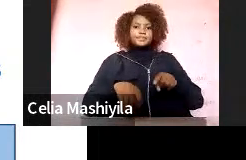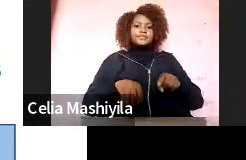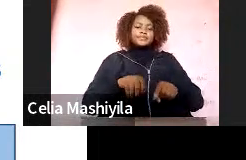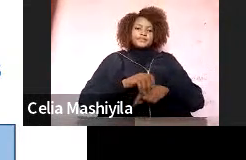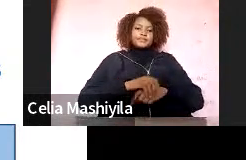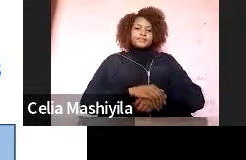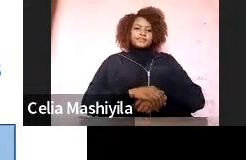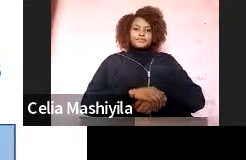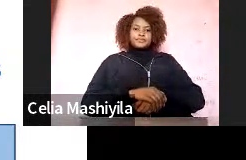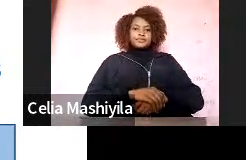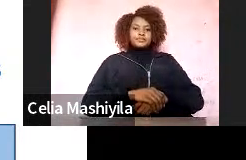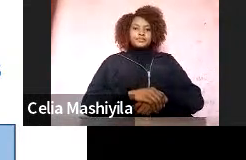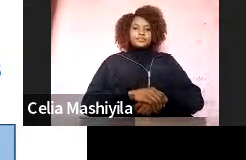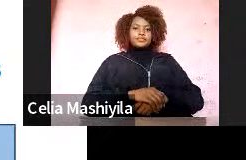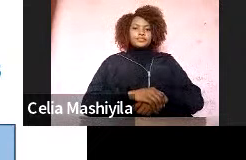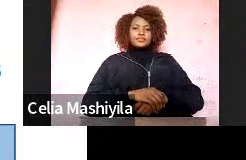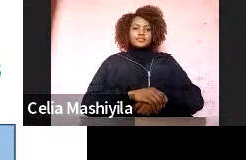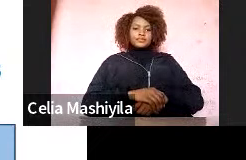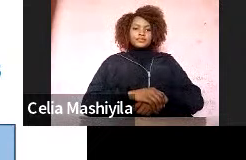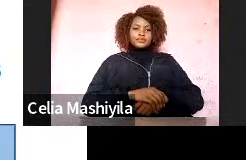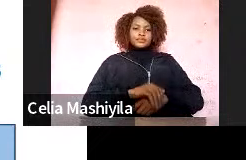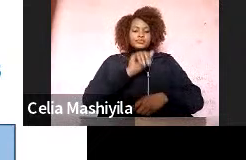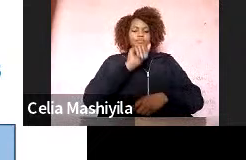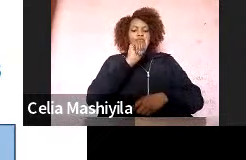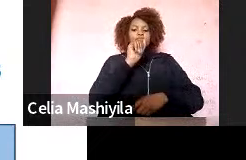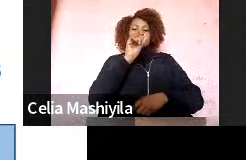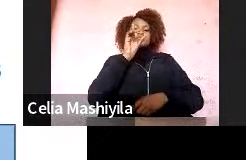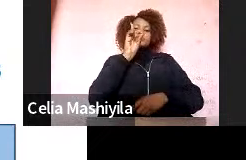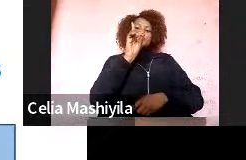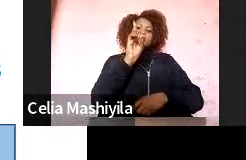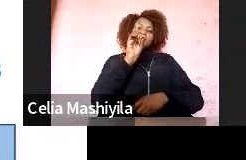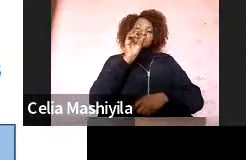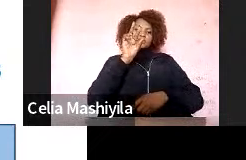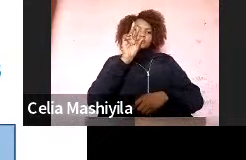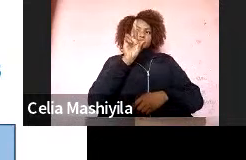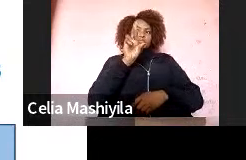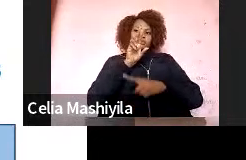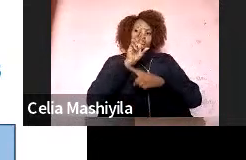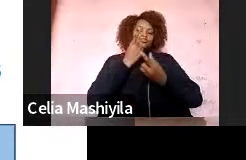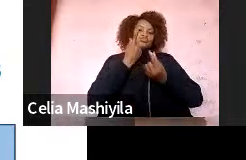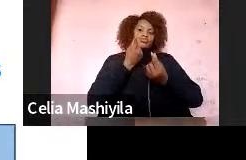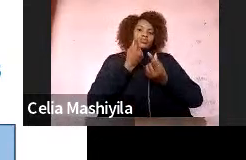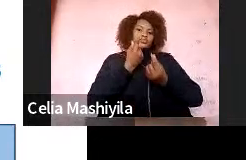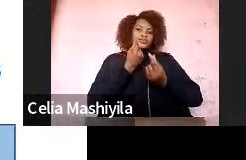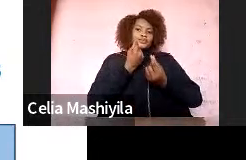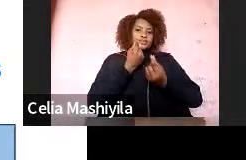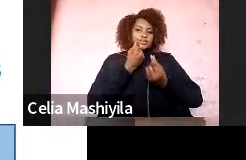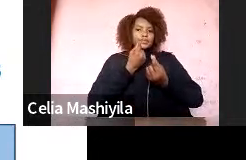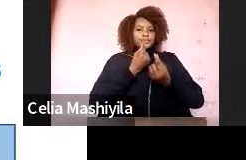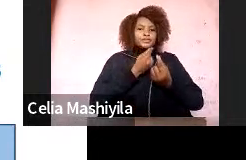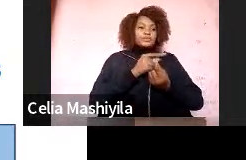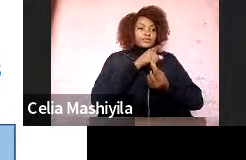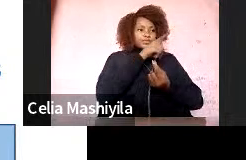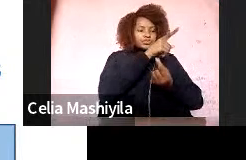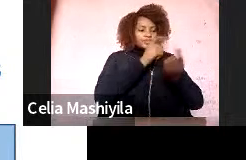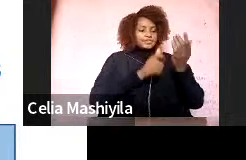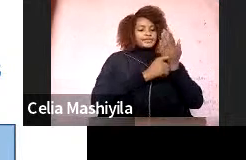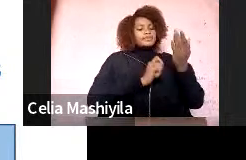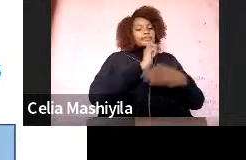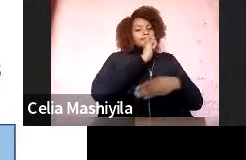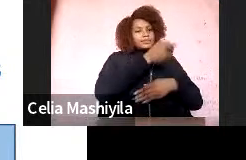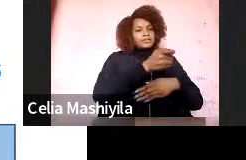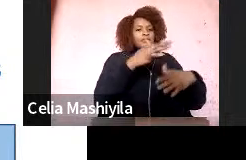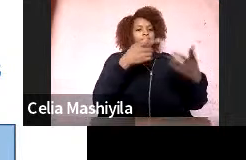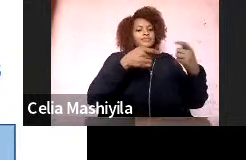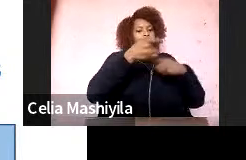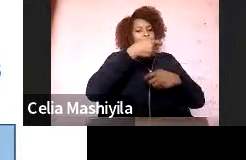This ADR process may be initiated by you as an aggrieved trader or taxpayer. But take